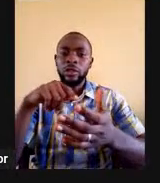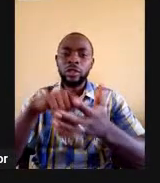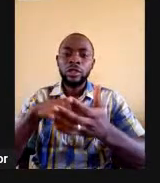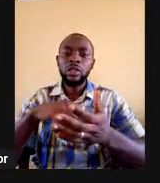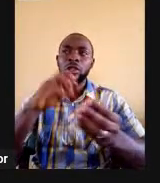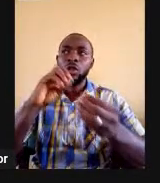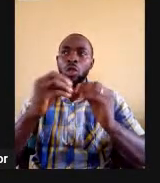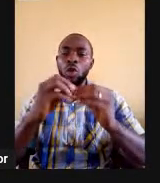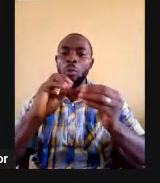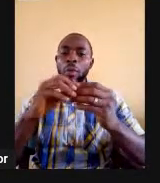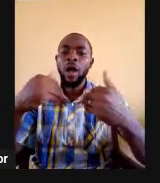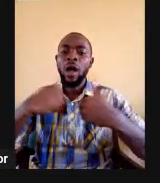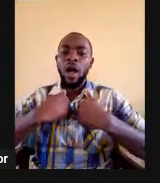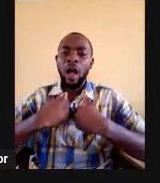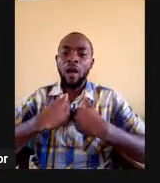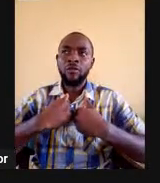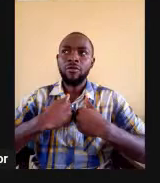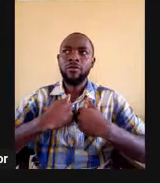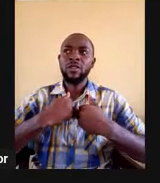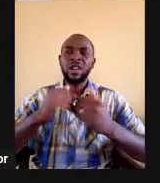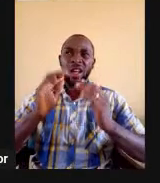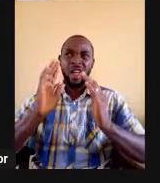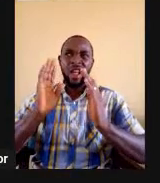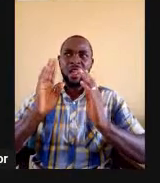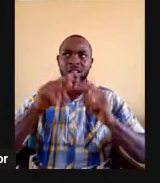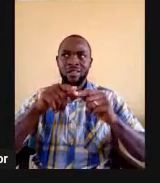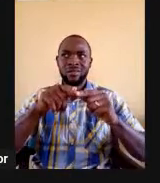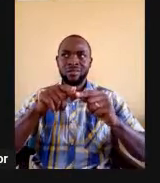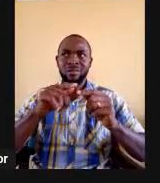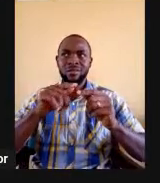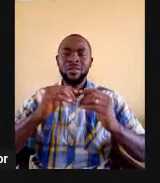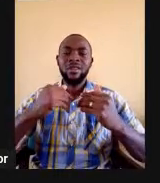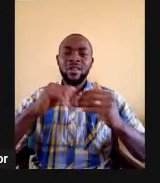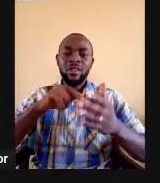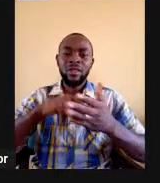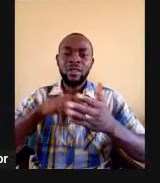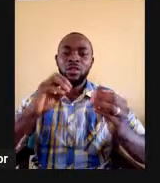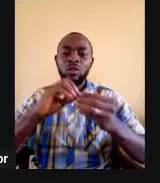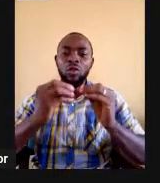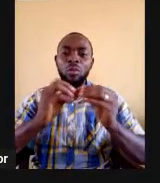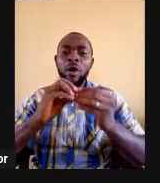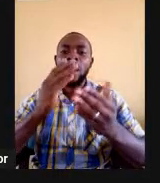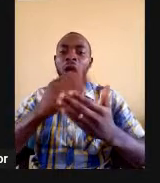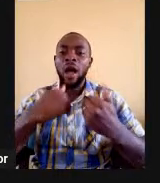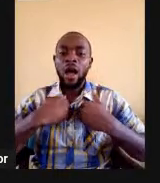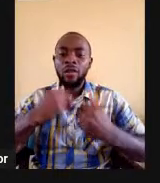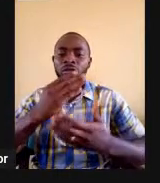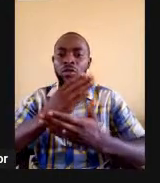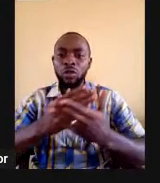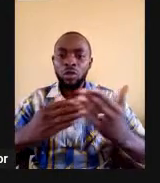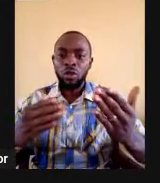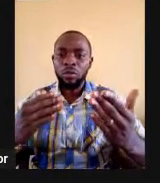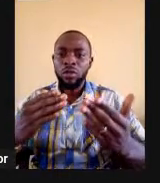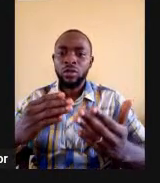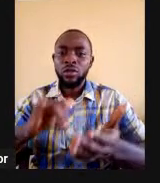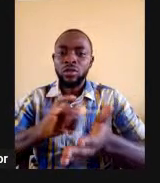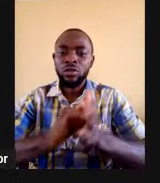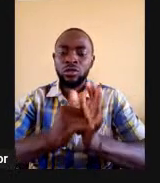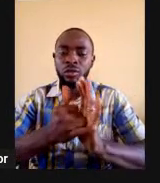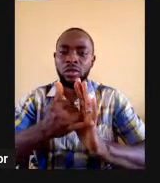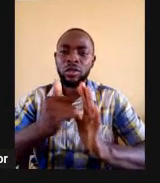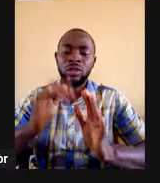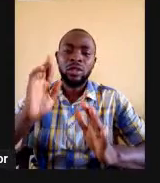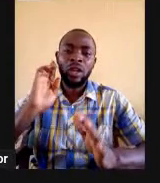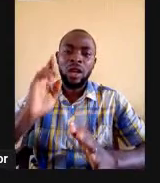All computing systems include our phones, all our gadgets, every electronic device that we have. Yes, those are all computing